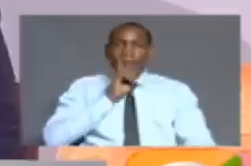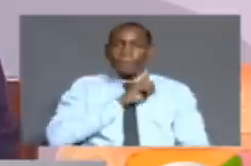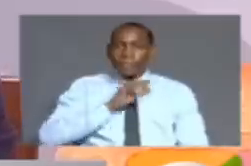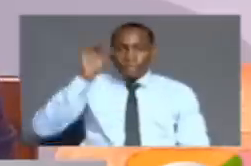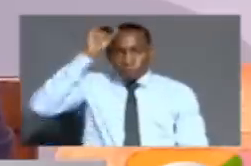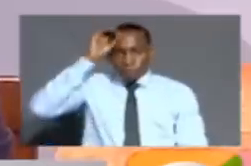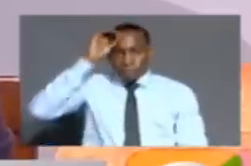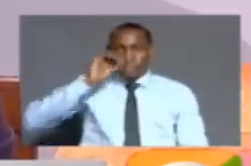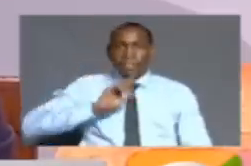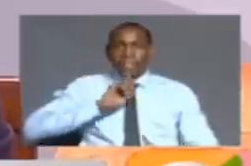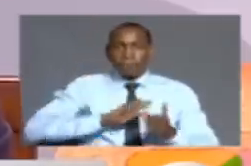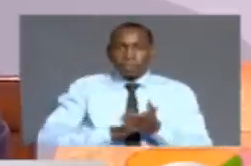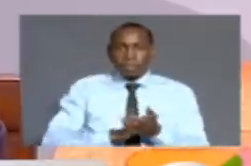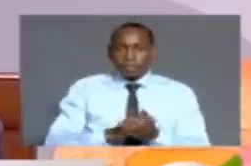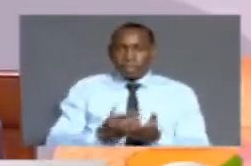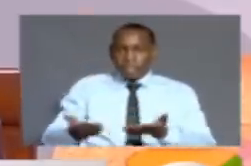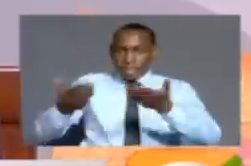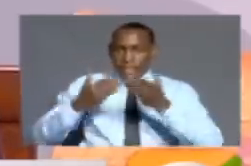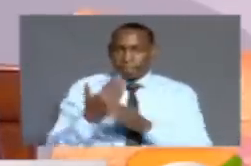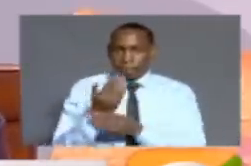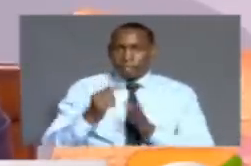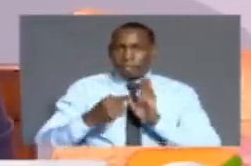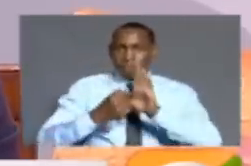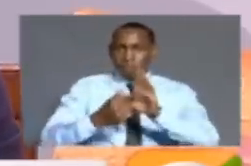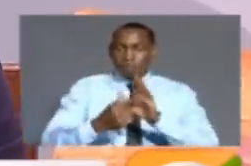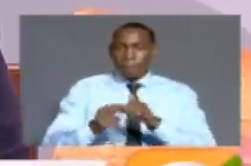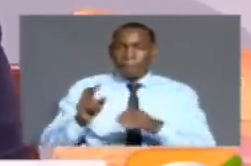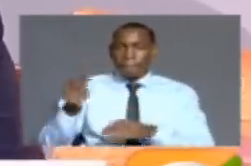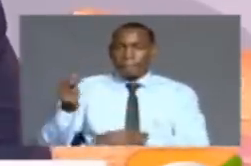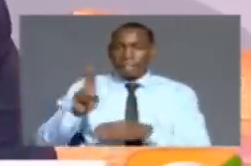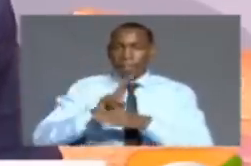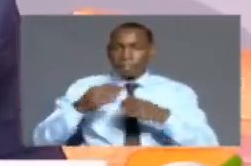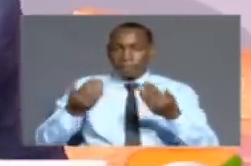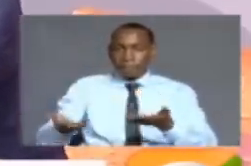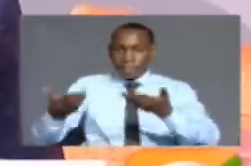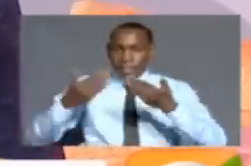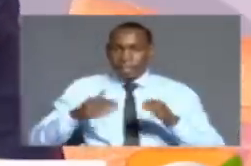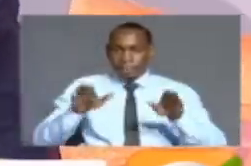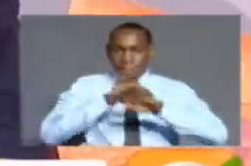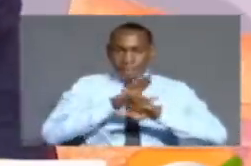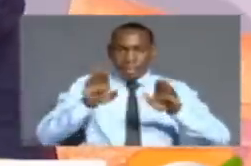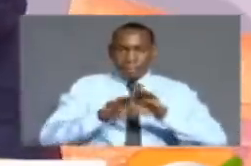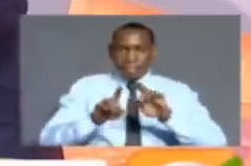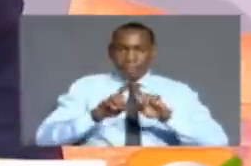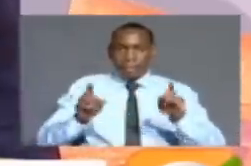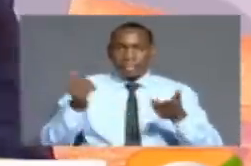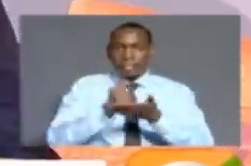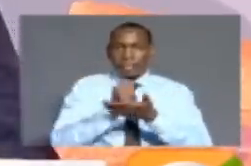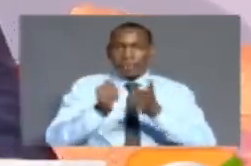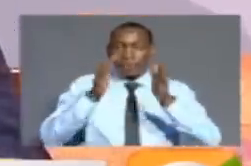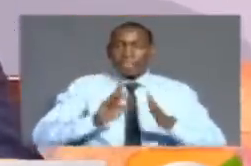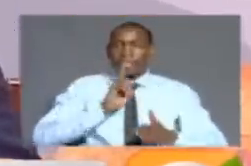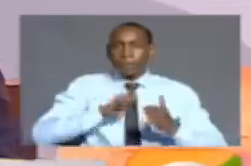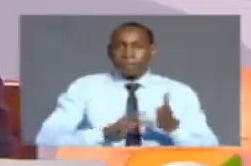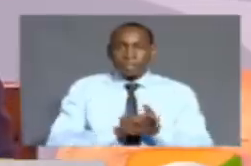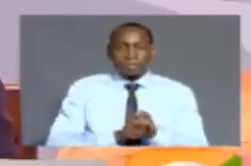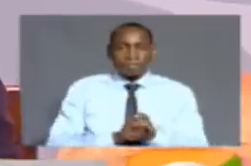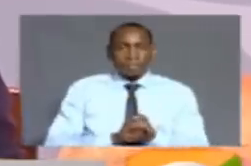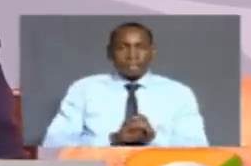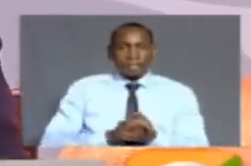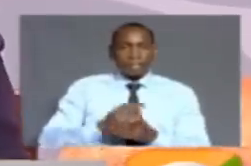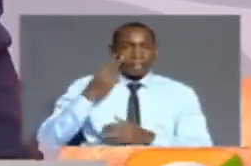okay, give us a documentation to show us how you spend your money. You provide everything. But then the auditor comes and says, let us look at other